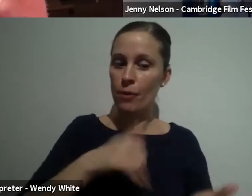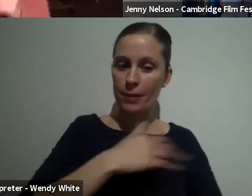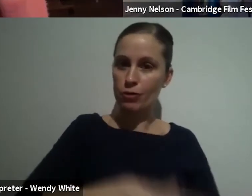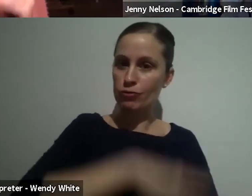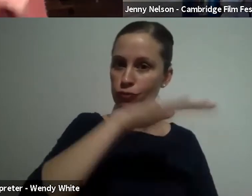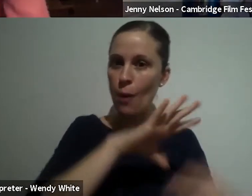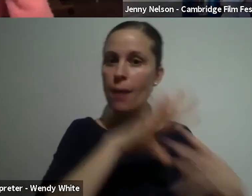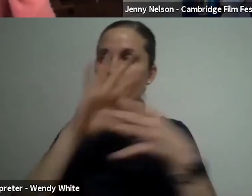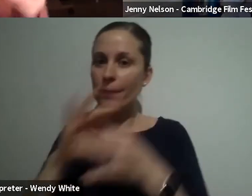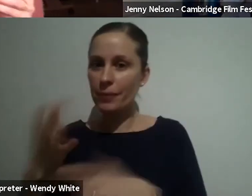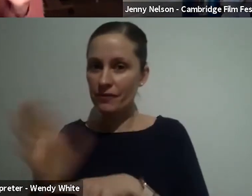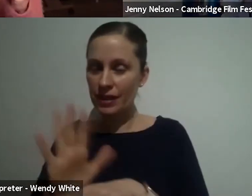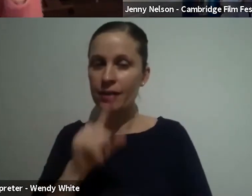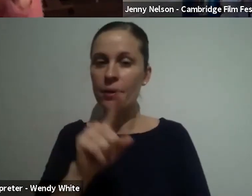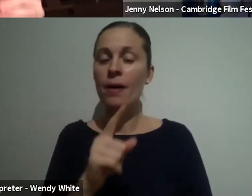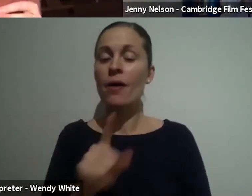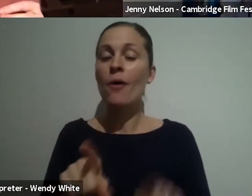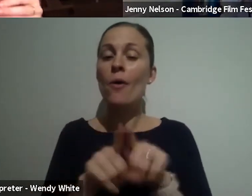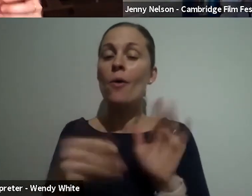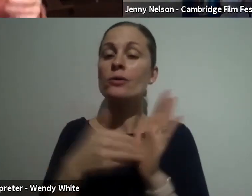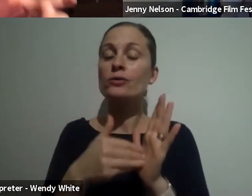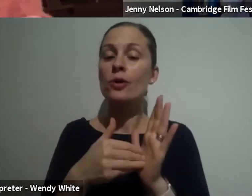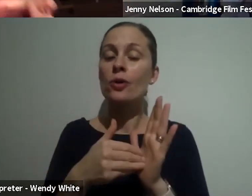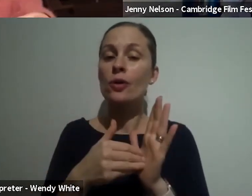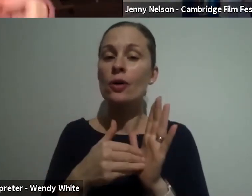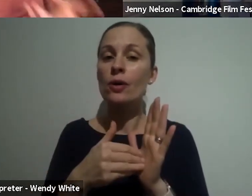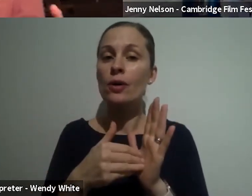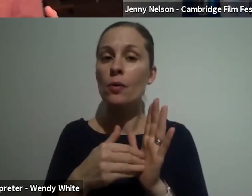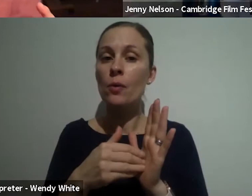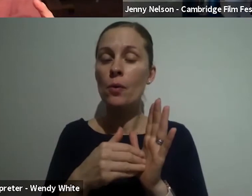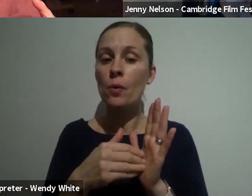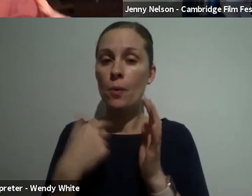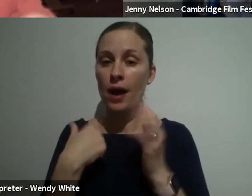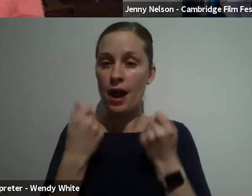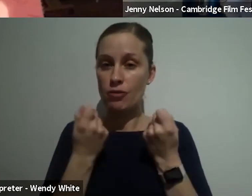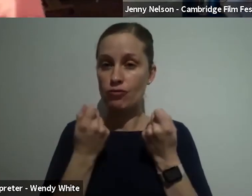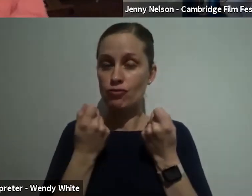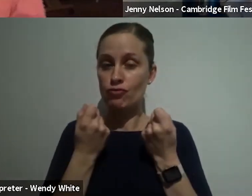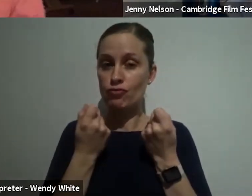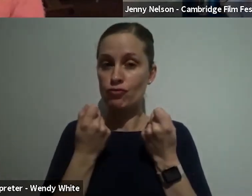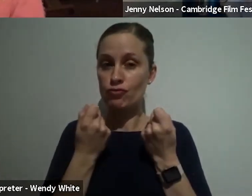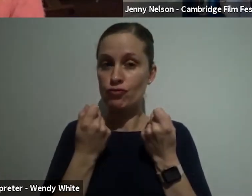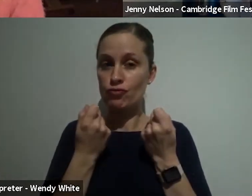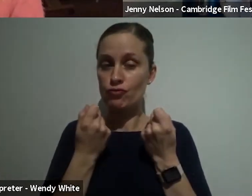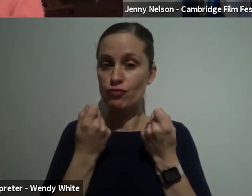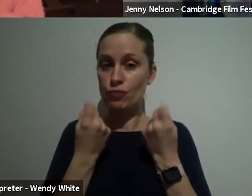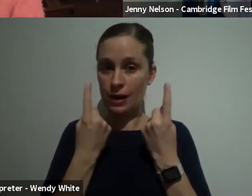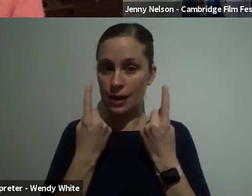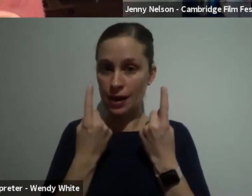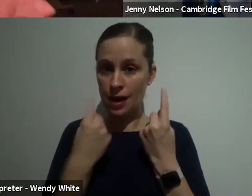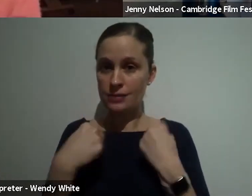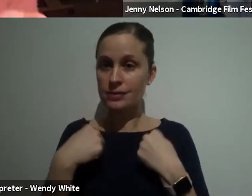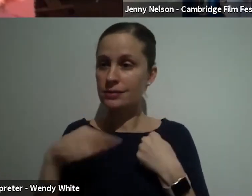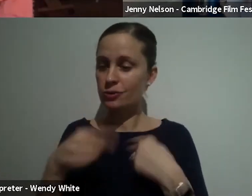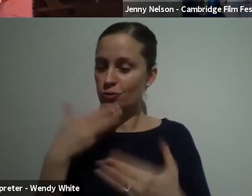the first idea, the first moment that I realized it was a story behind it. It was the moment that I found at my parents'